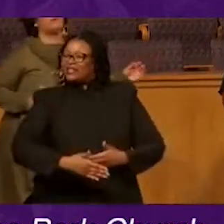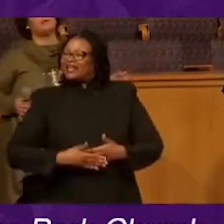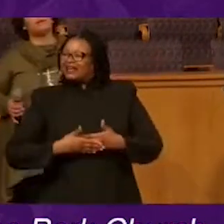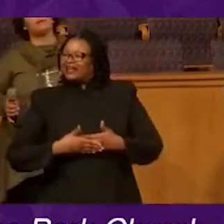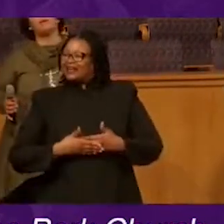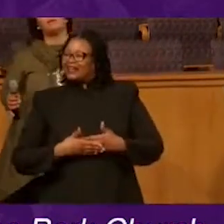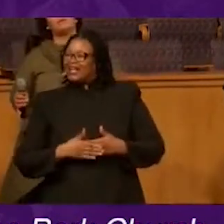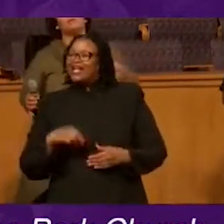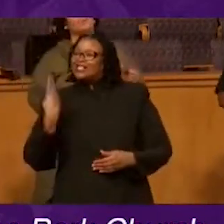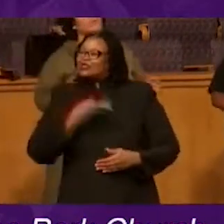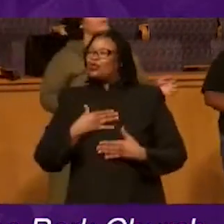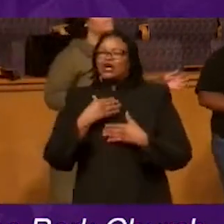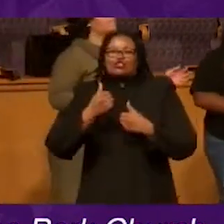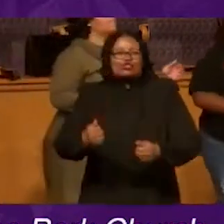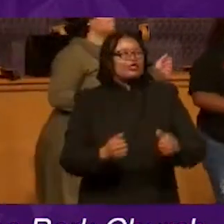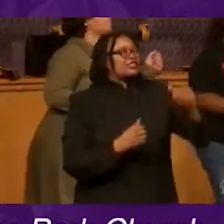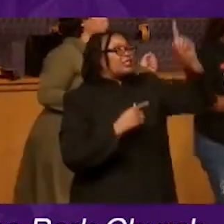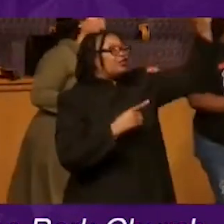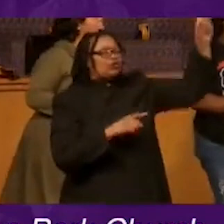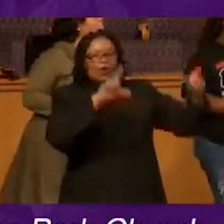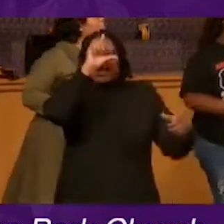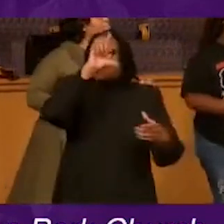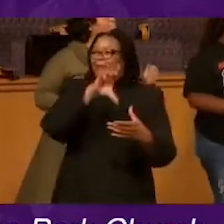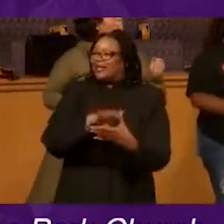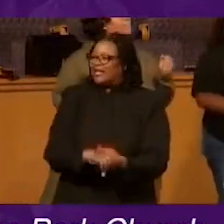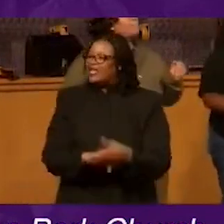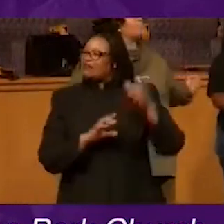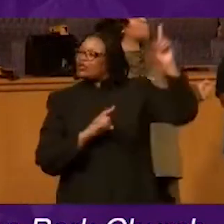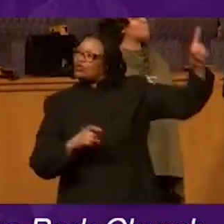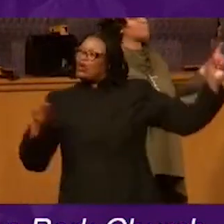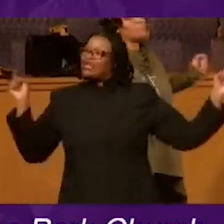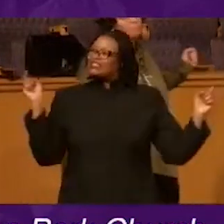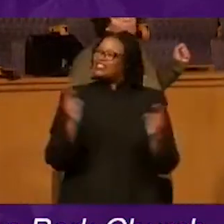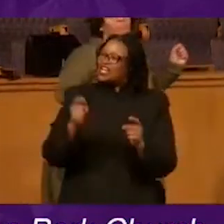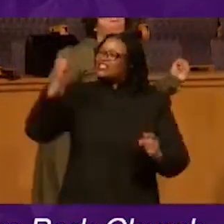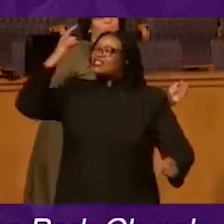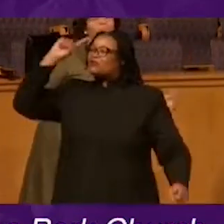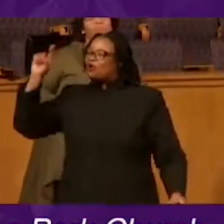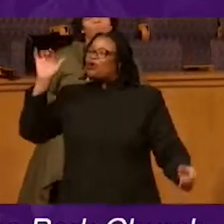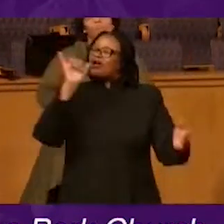So we're trusting you and believing you just